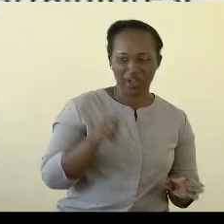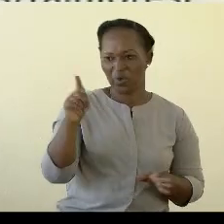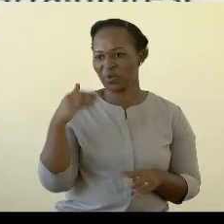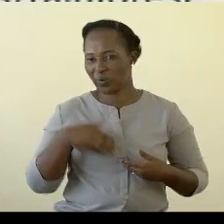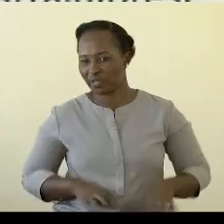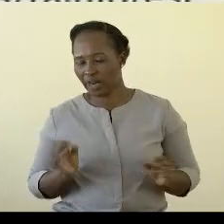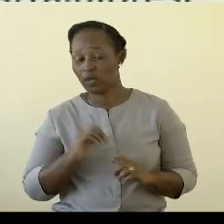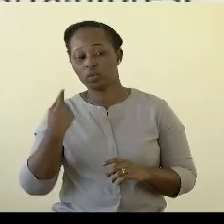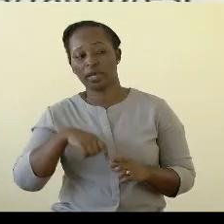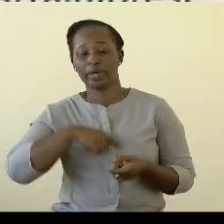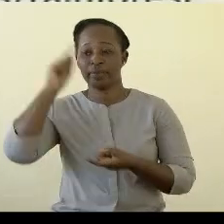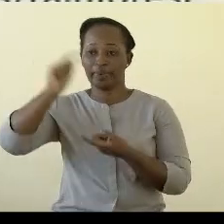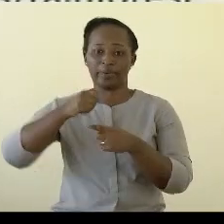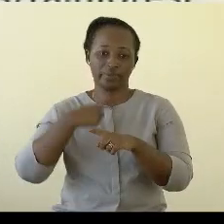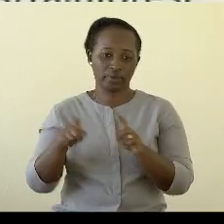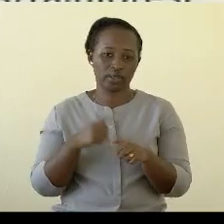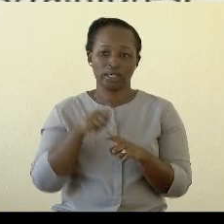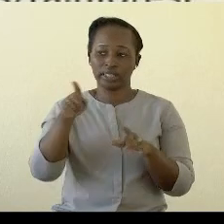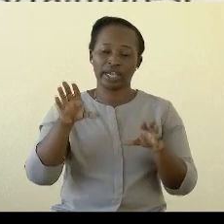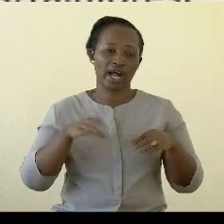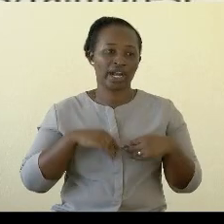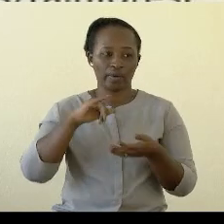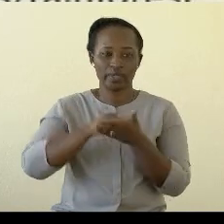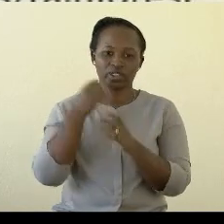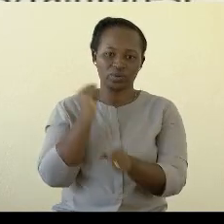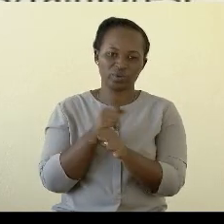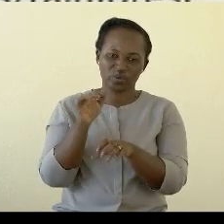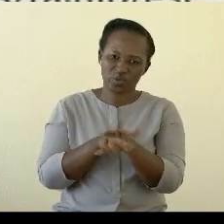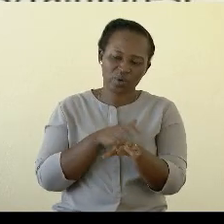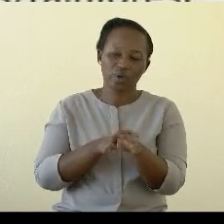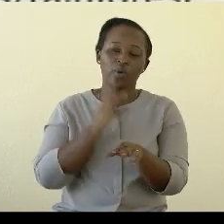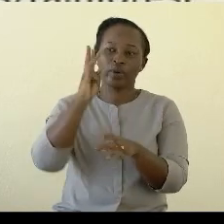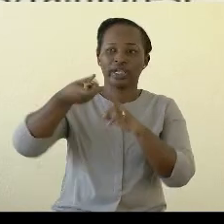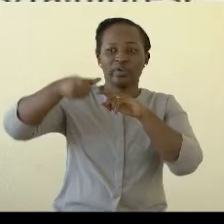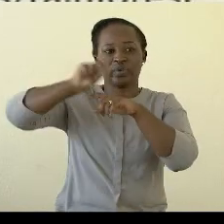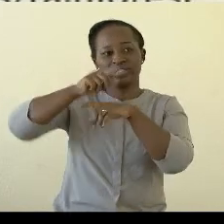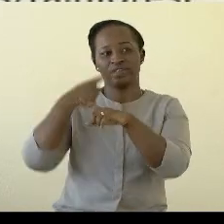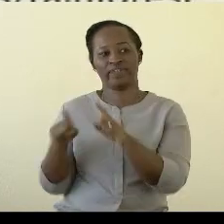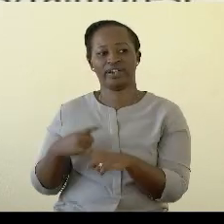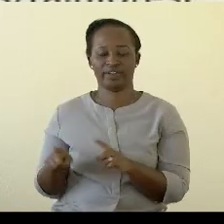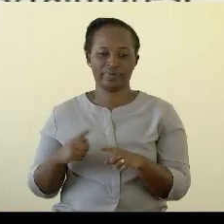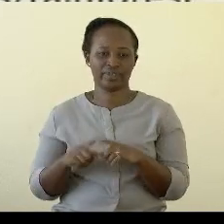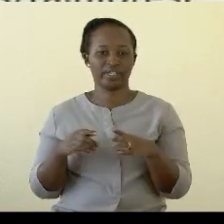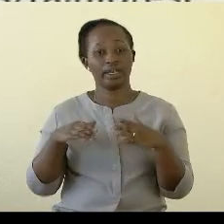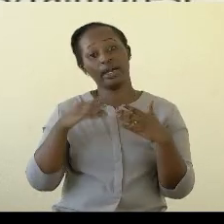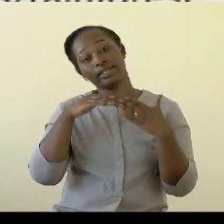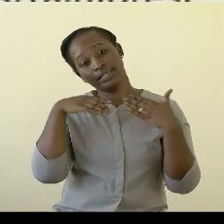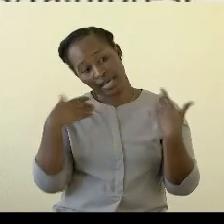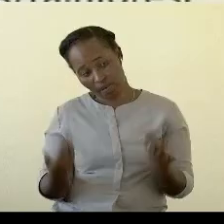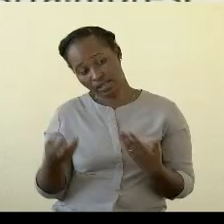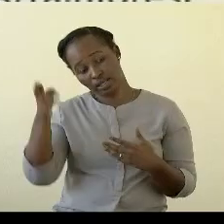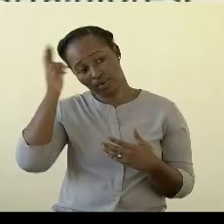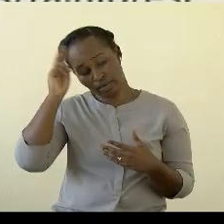the variety. When you allow nature to do its role, then we increase on the variety. Alternatively,